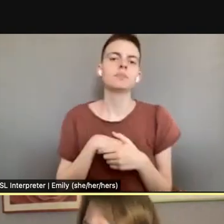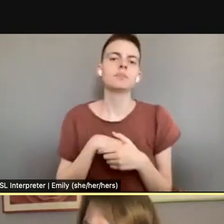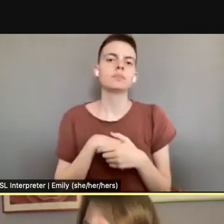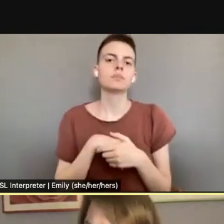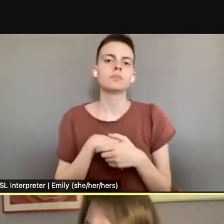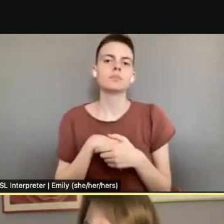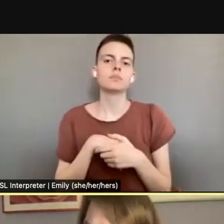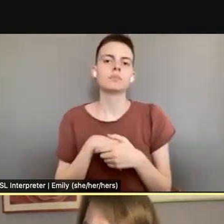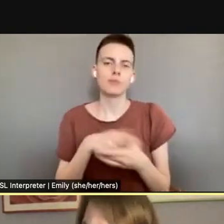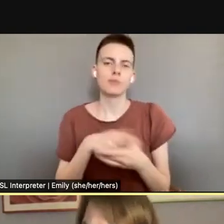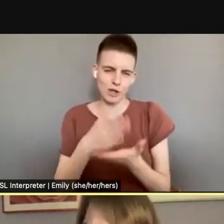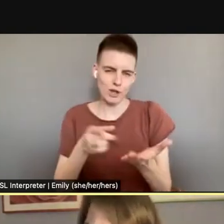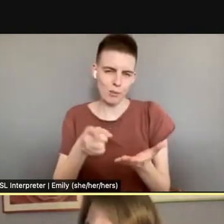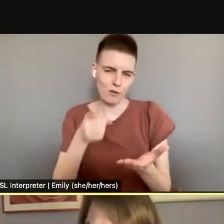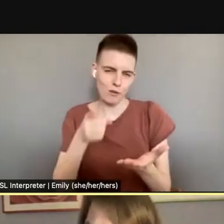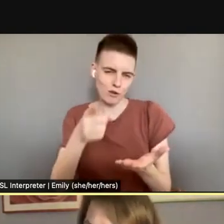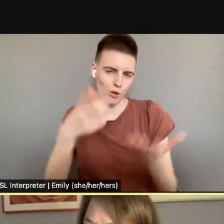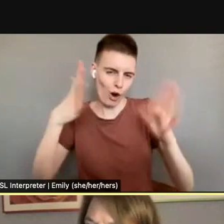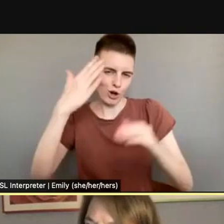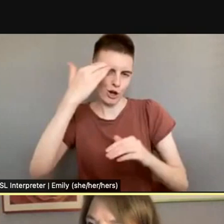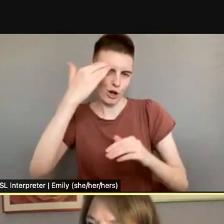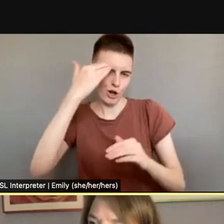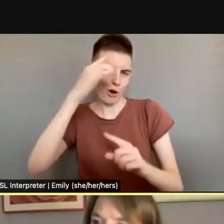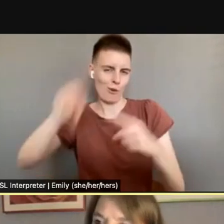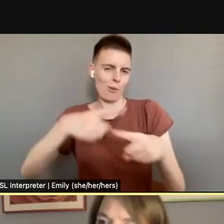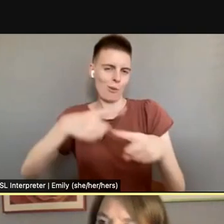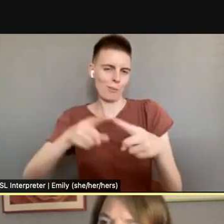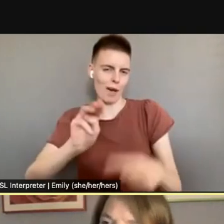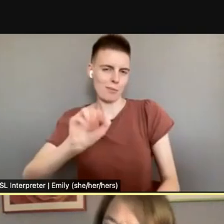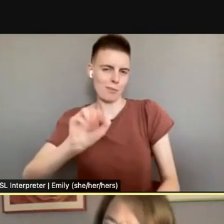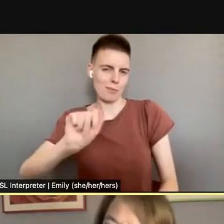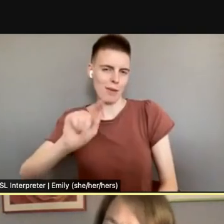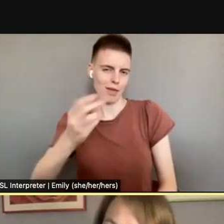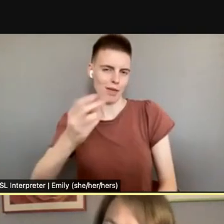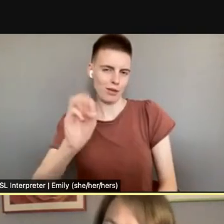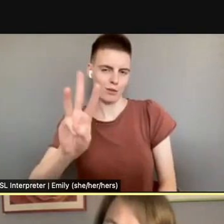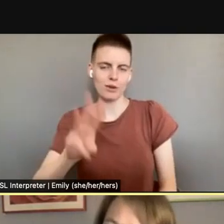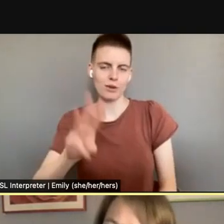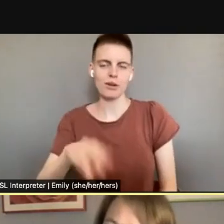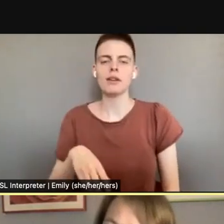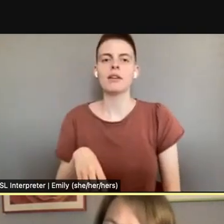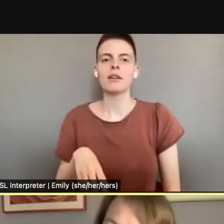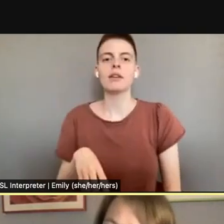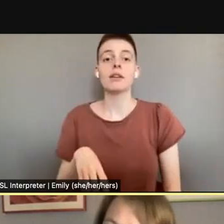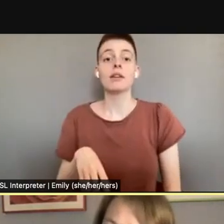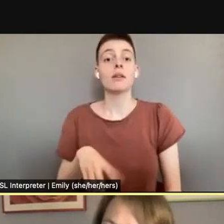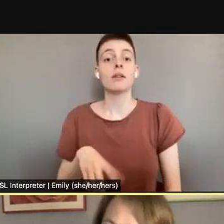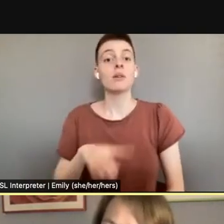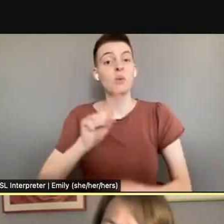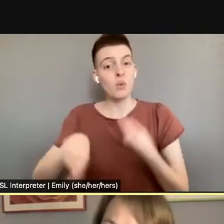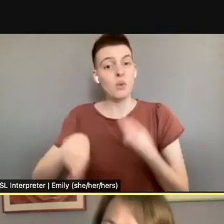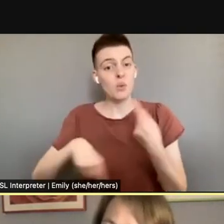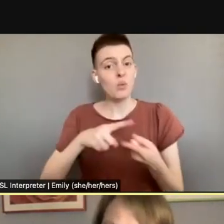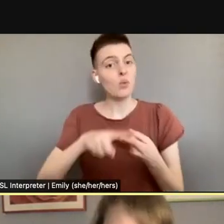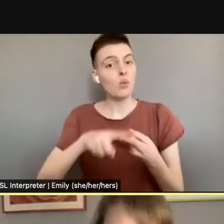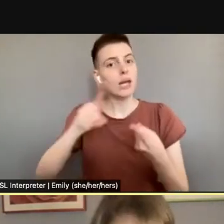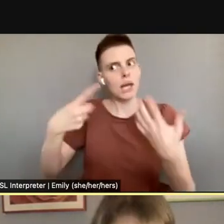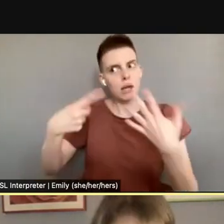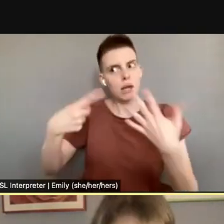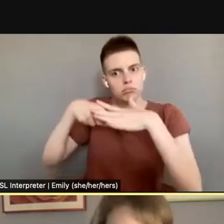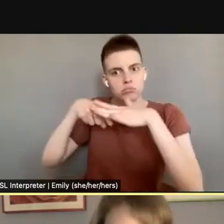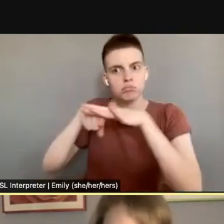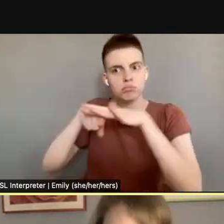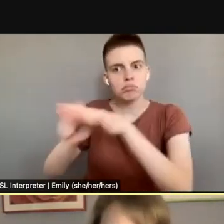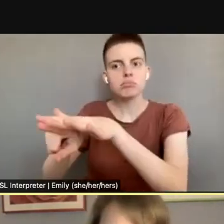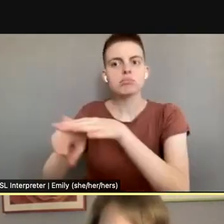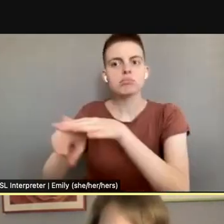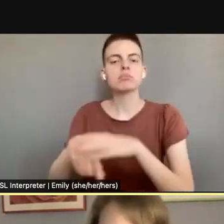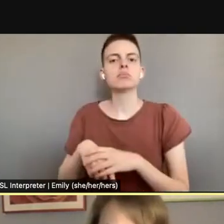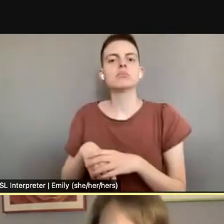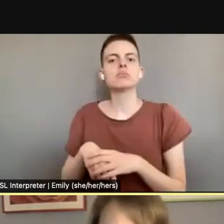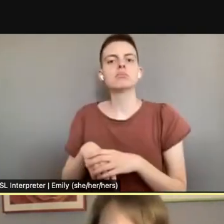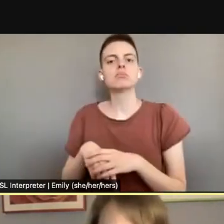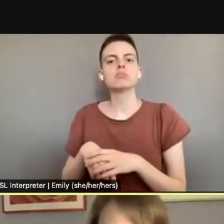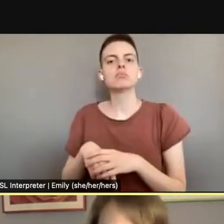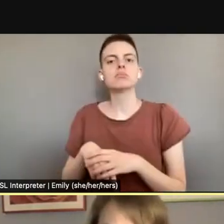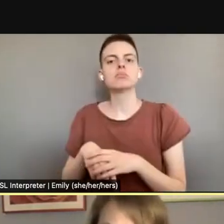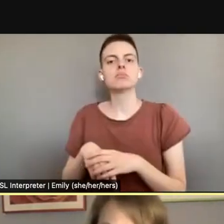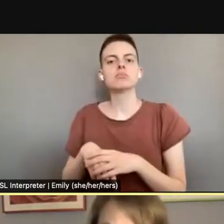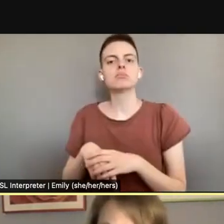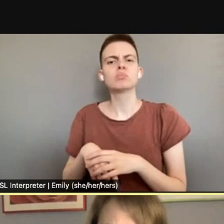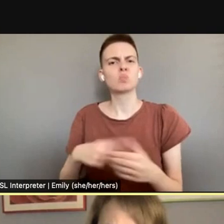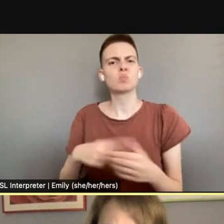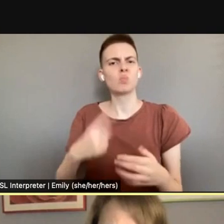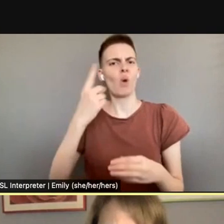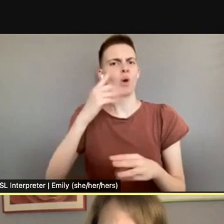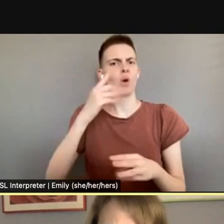this story, Matthew I watched him answer questions in a world history